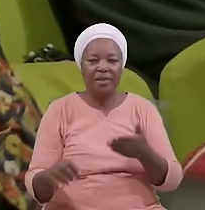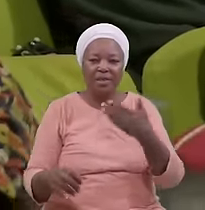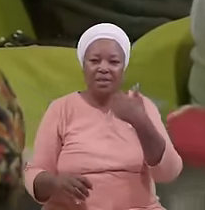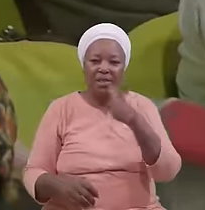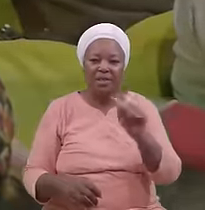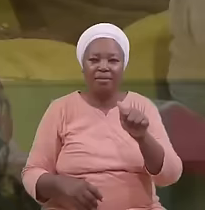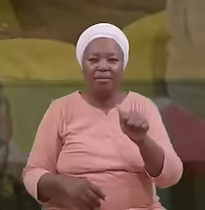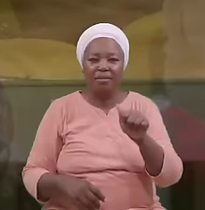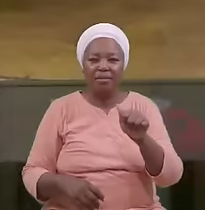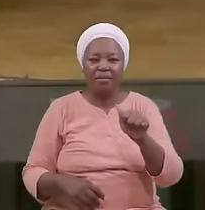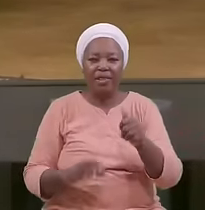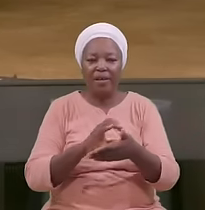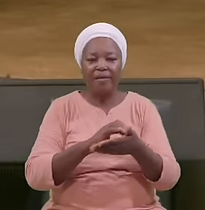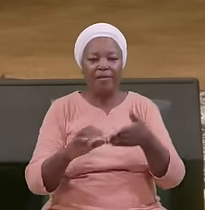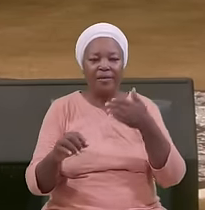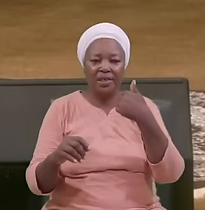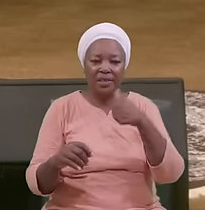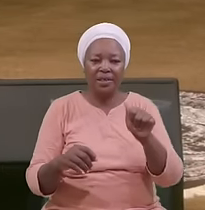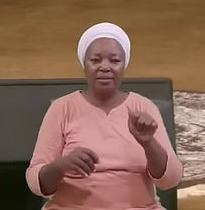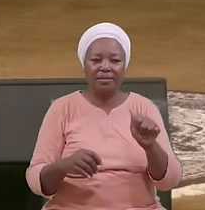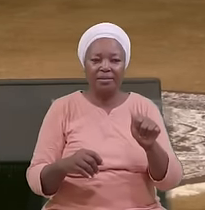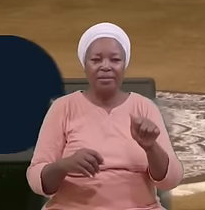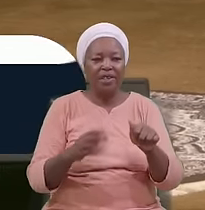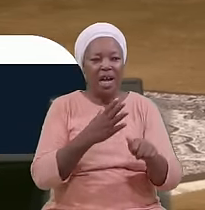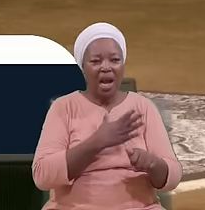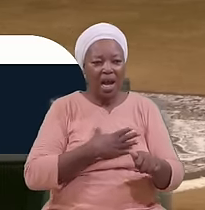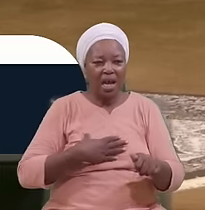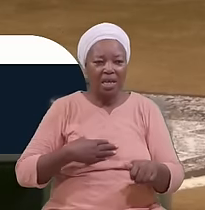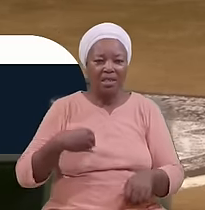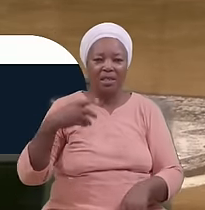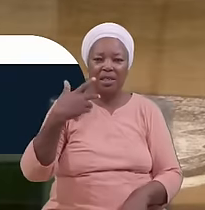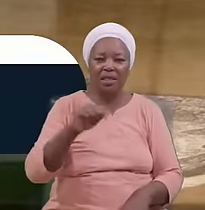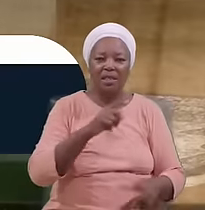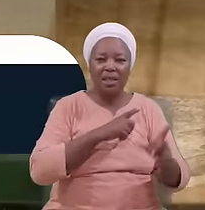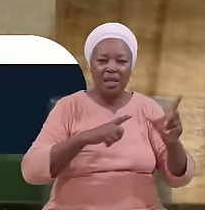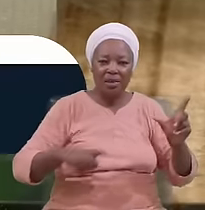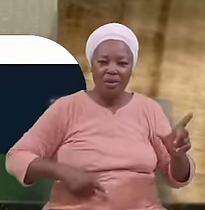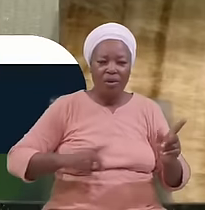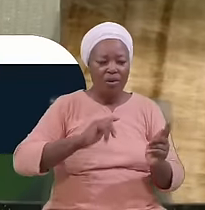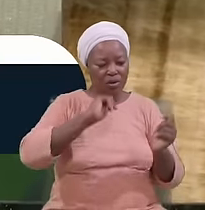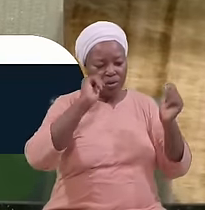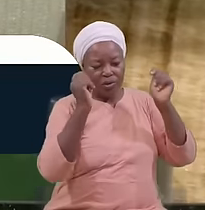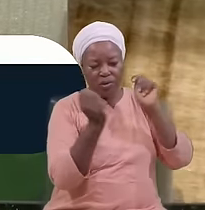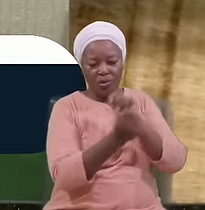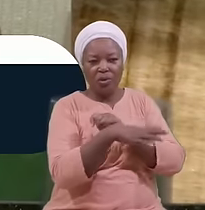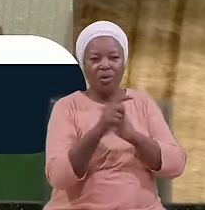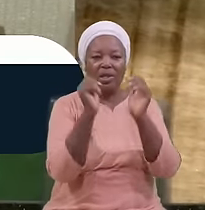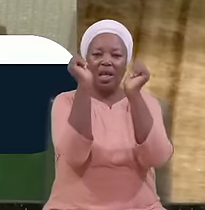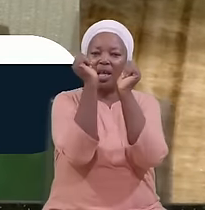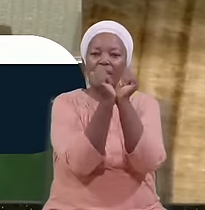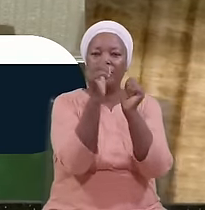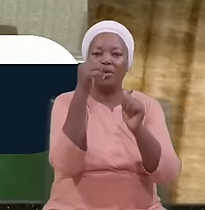10. In verse 10, and the Lord turned the captivity of Job.